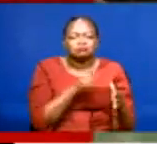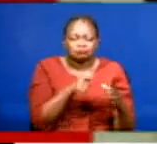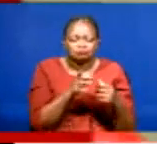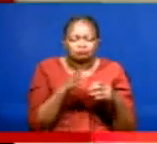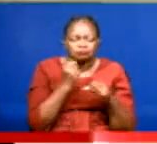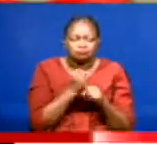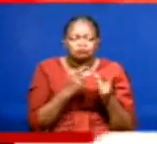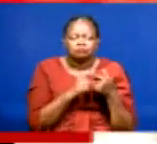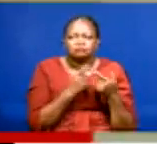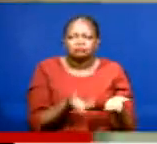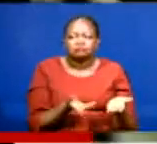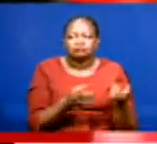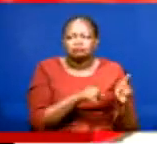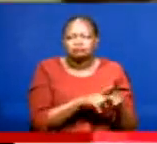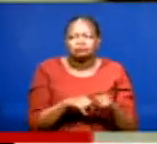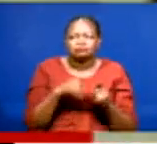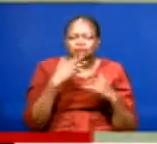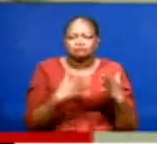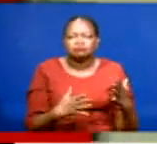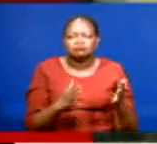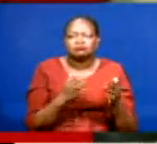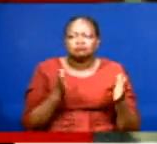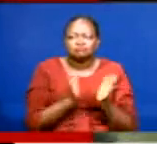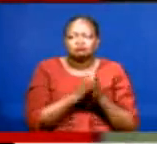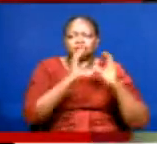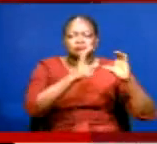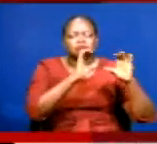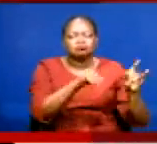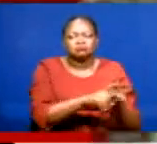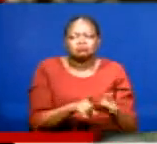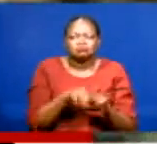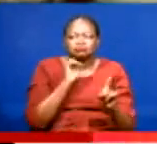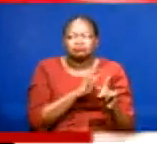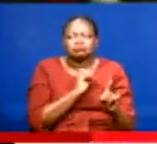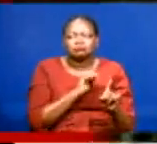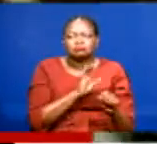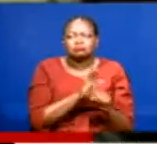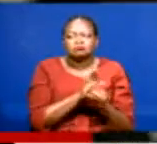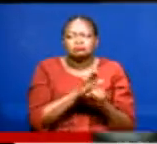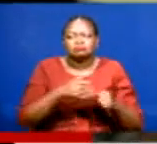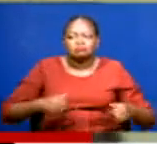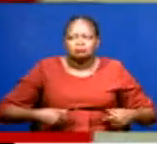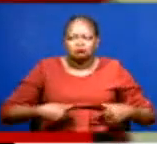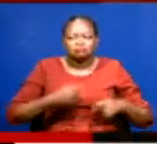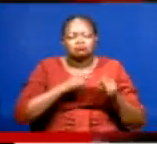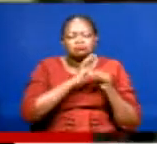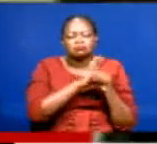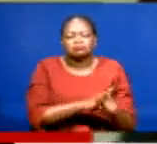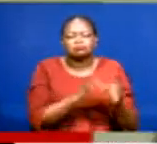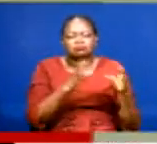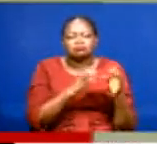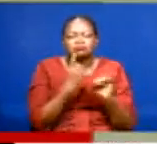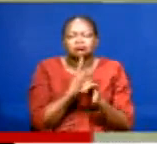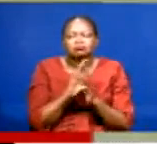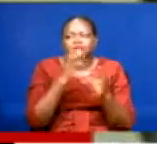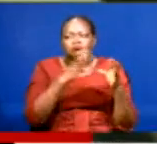now, I'm a player, I'm a coach. I also have mentored many young girls who come from marginalized community of different